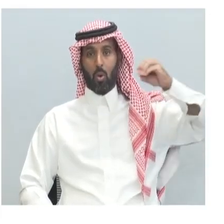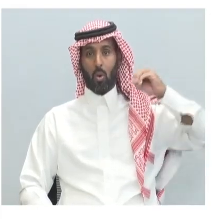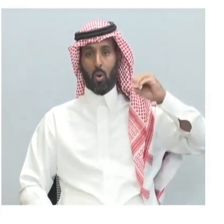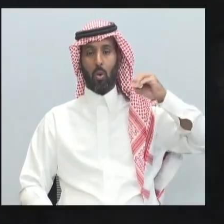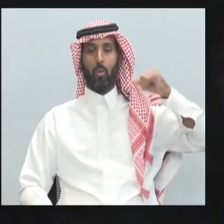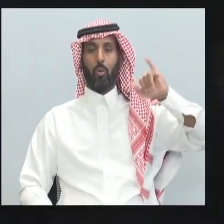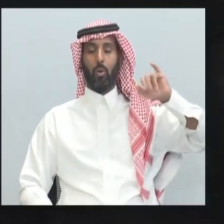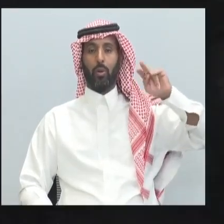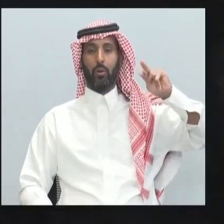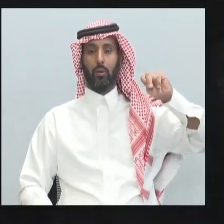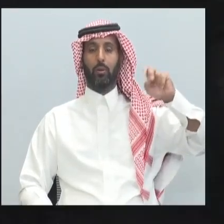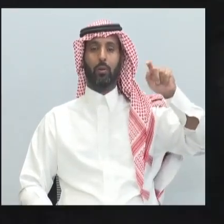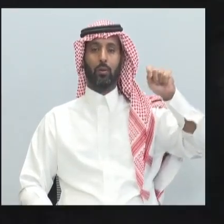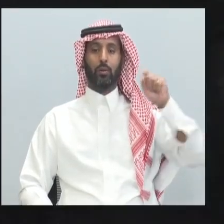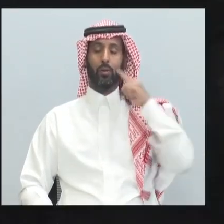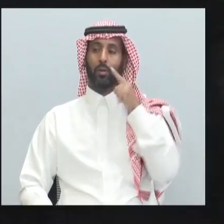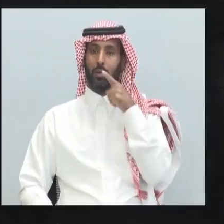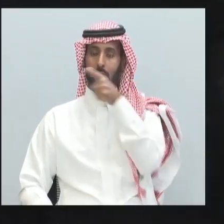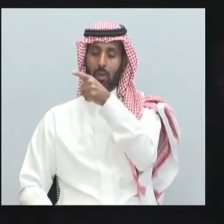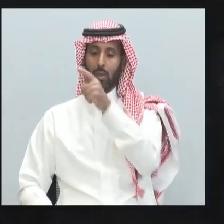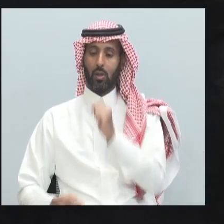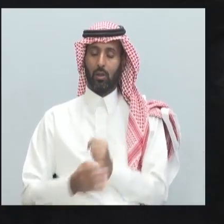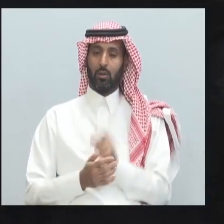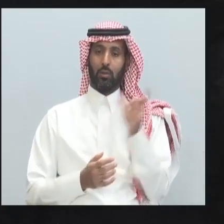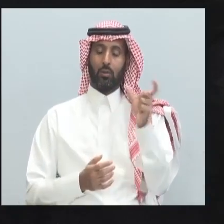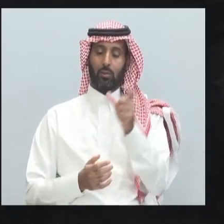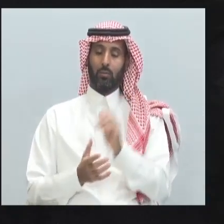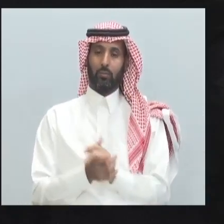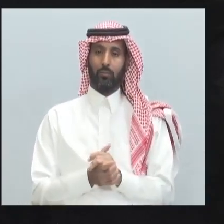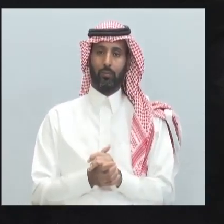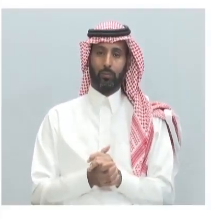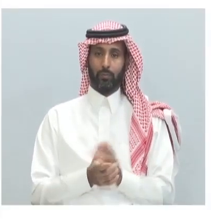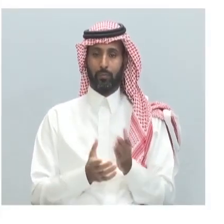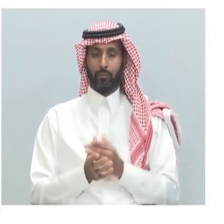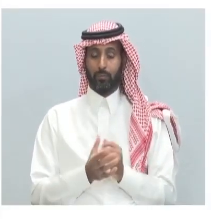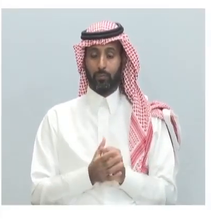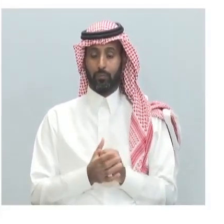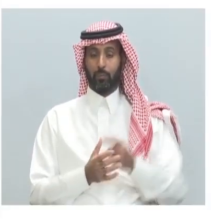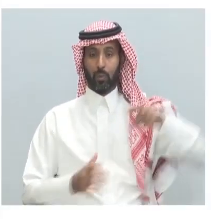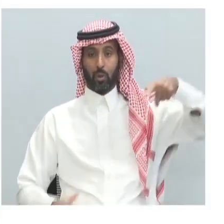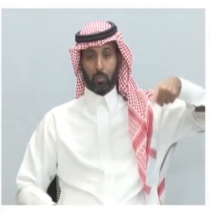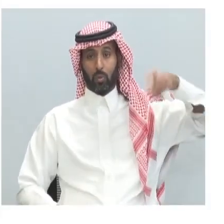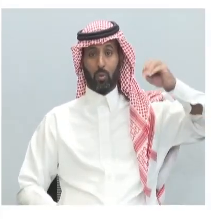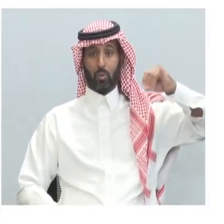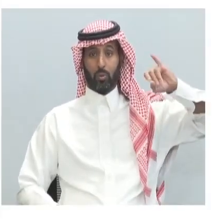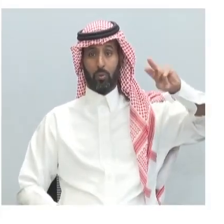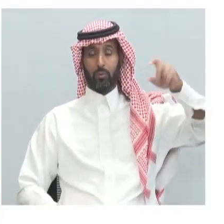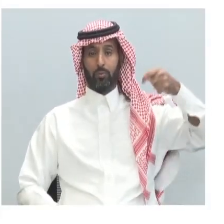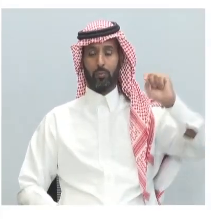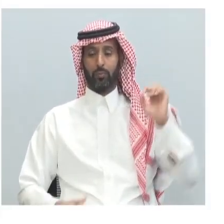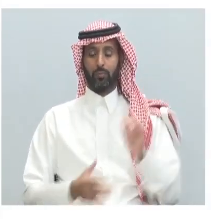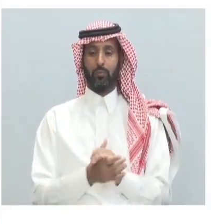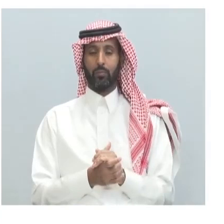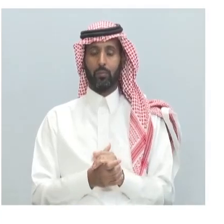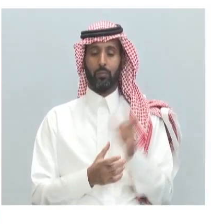what does mean point? Yes, this is a point, okay? Use your finger to point to something. So we have point like here, and